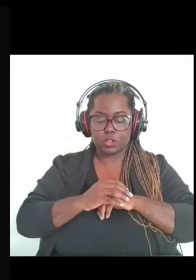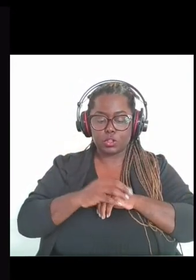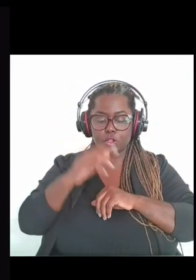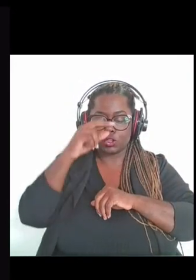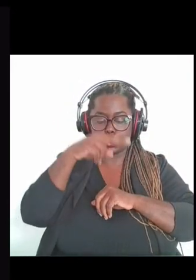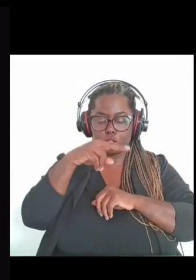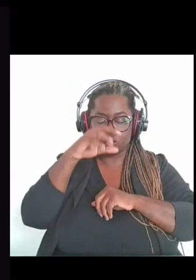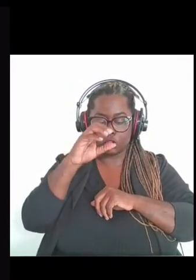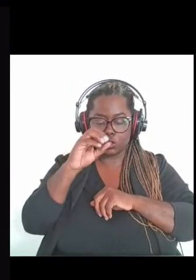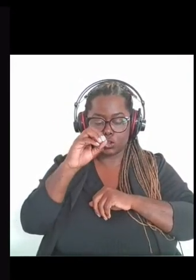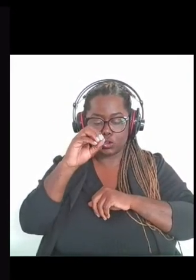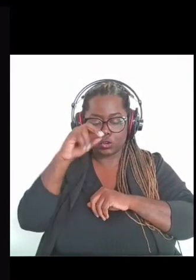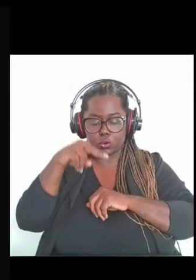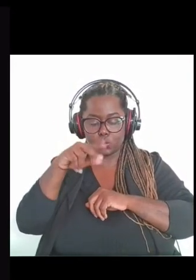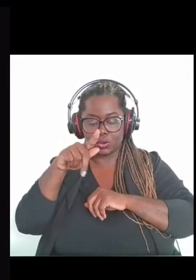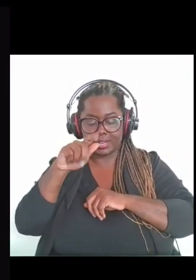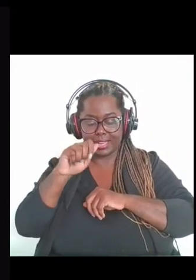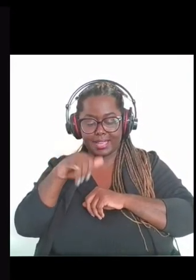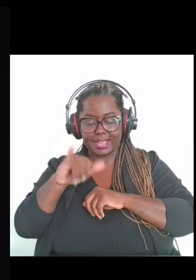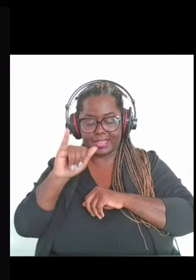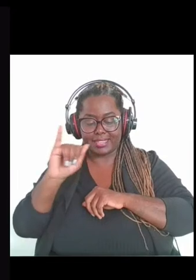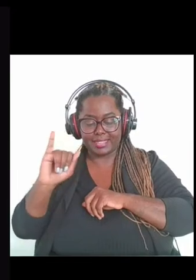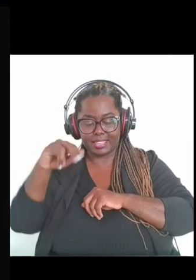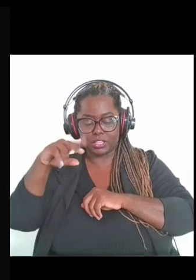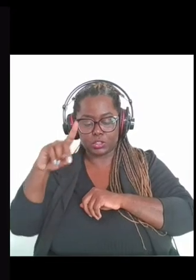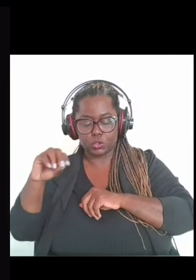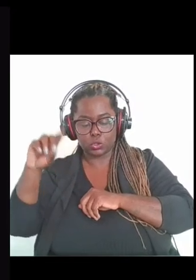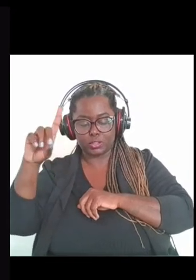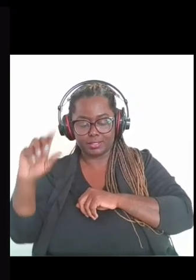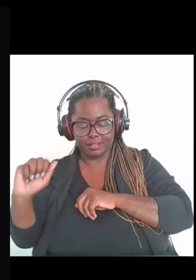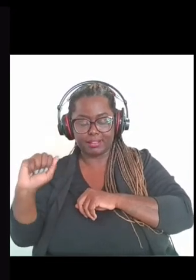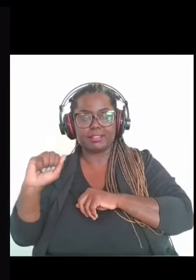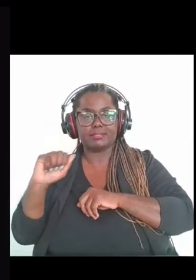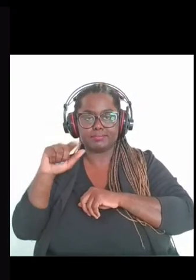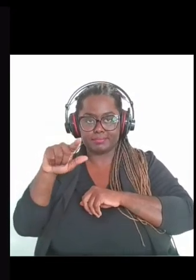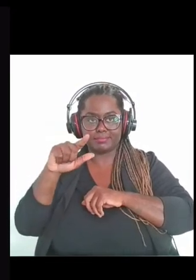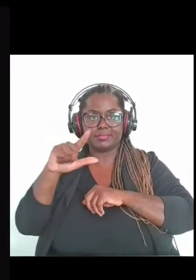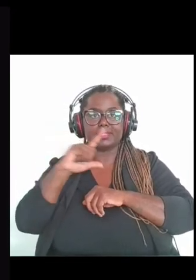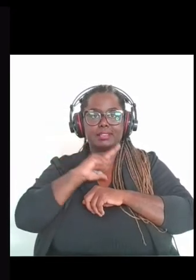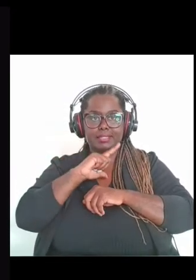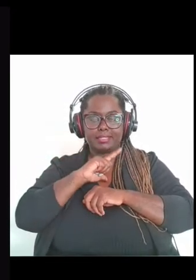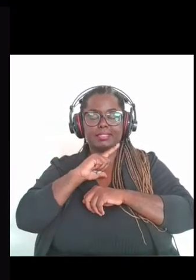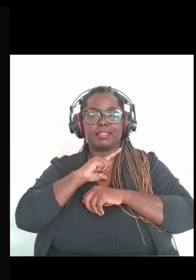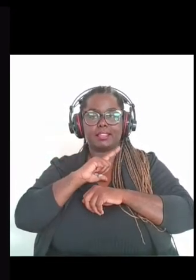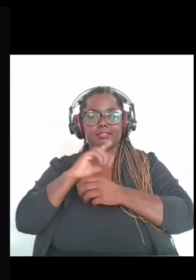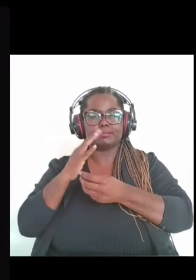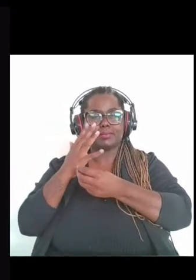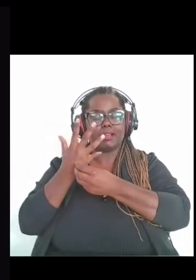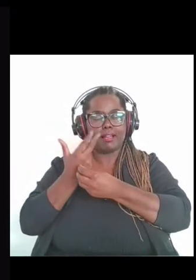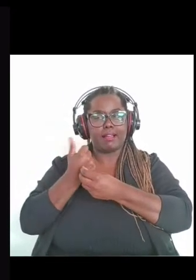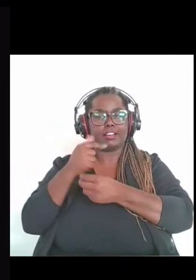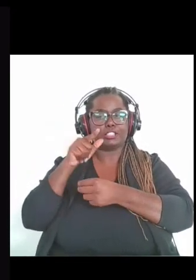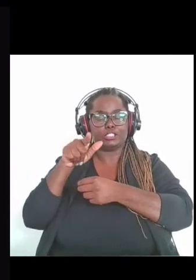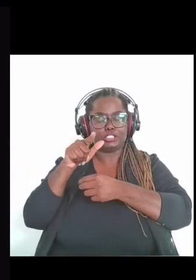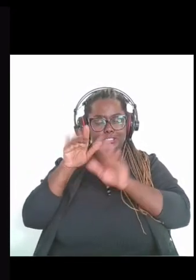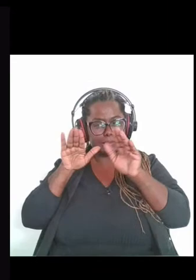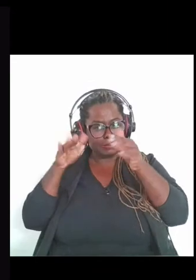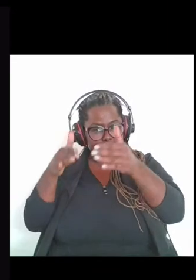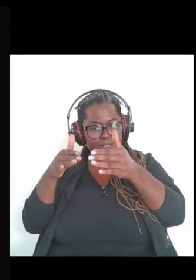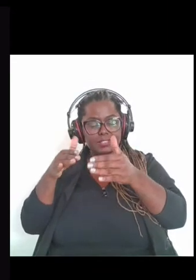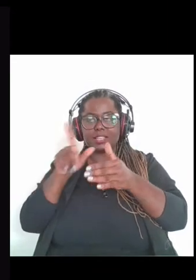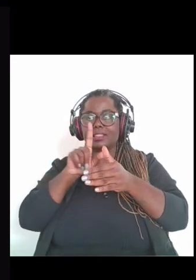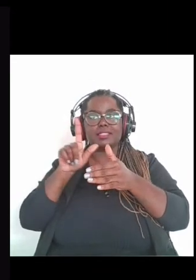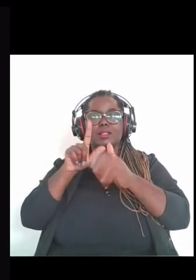in this specific artwork it is not clear exactly at what the viewer is